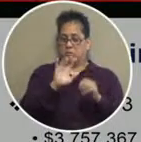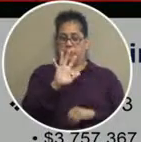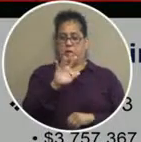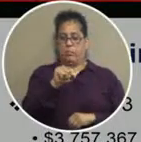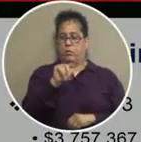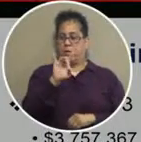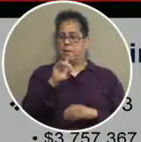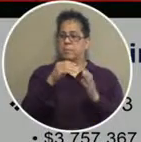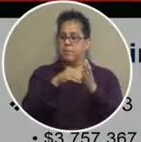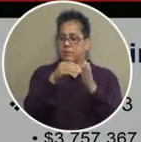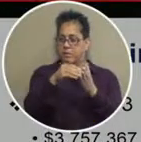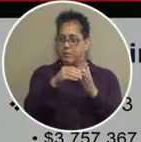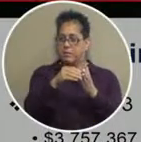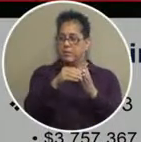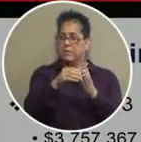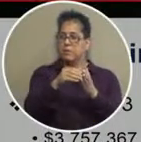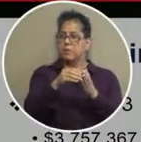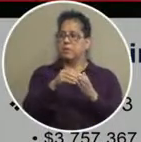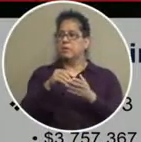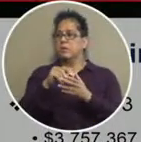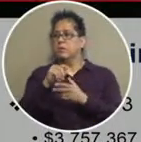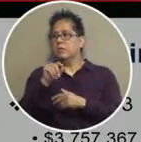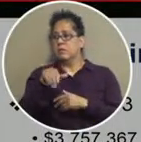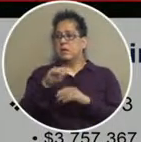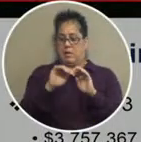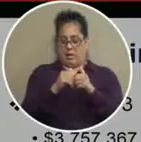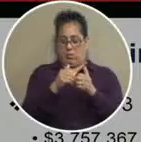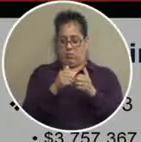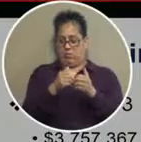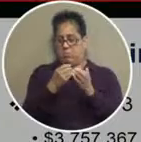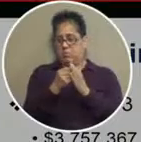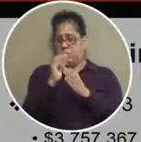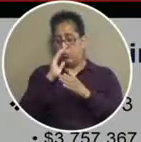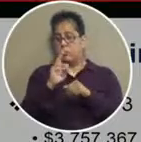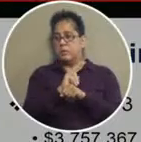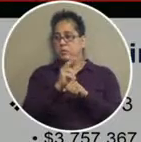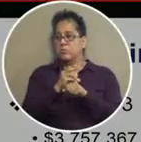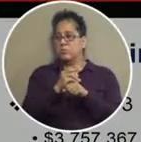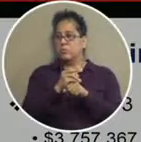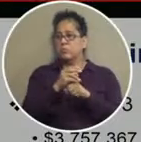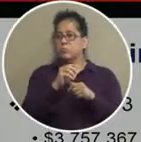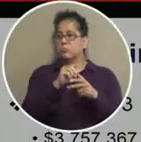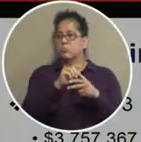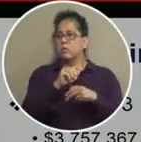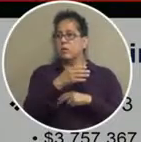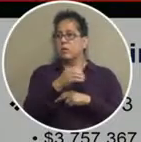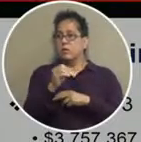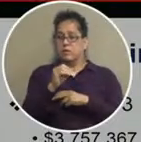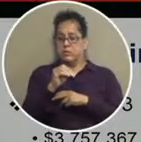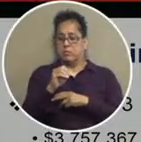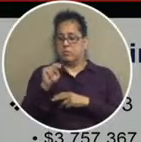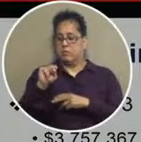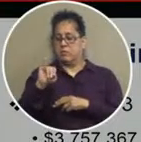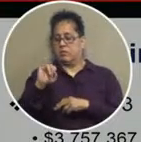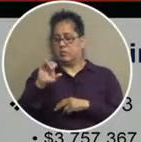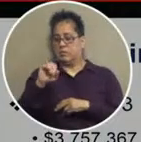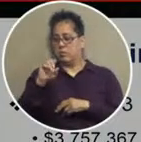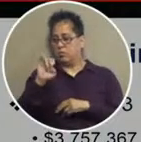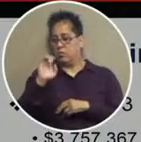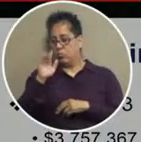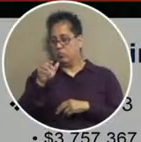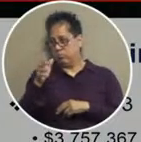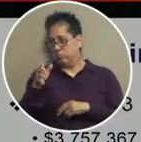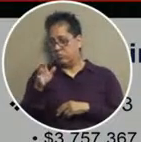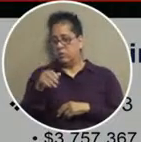$5.8 million. Nicole Farini outlined how those funds are planned to be used, and she'll cover that here in her section coming up again,